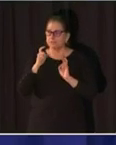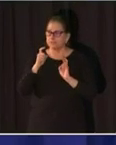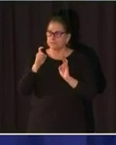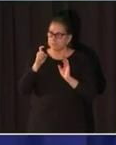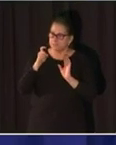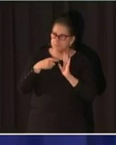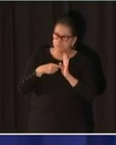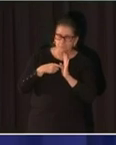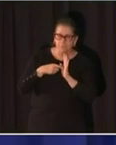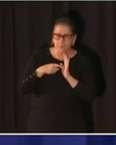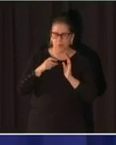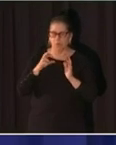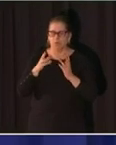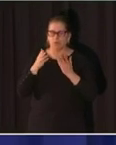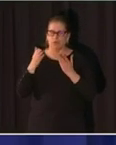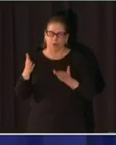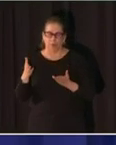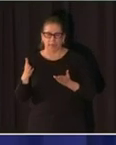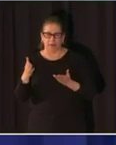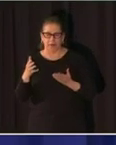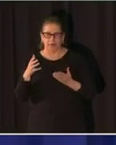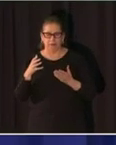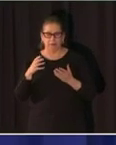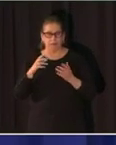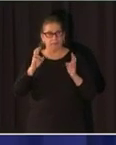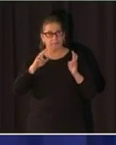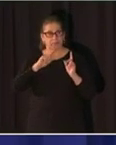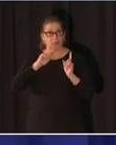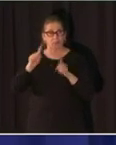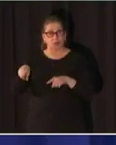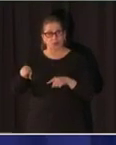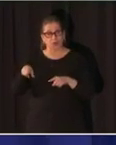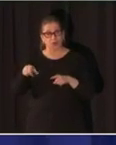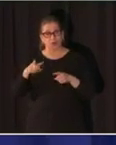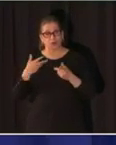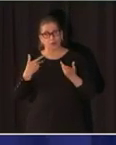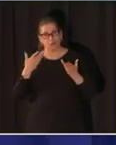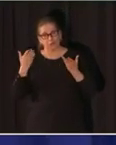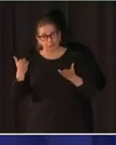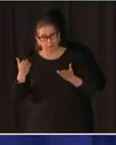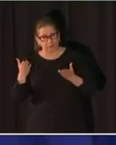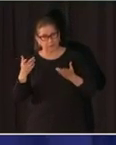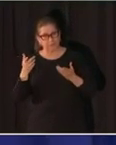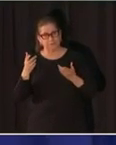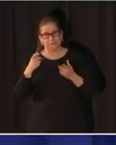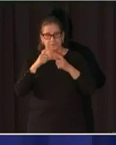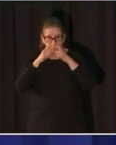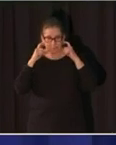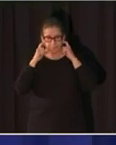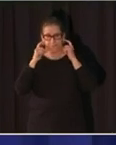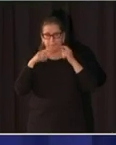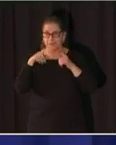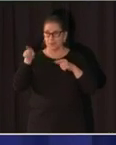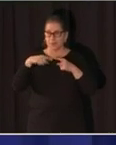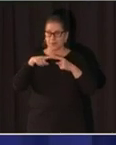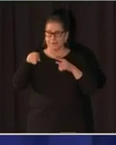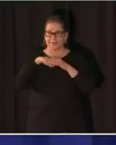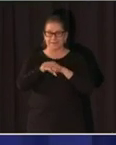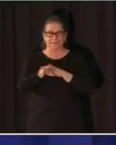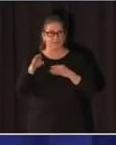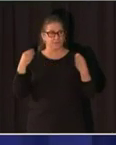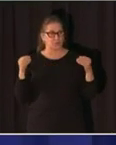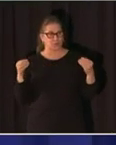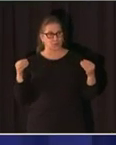the order is that if you're going into a grocery store, or any of the essential businesses that are listed in the mayor's